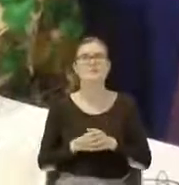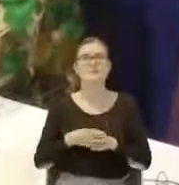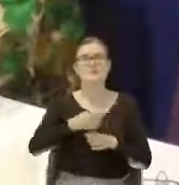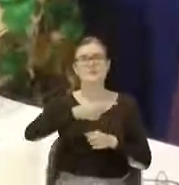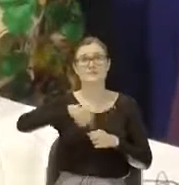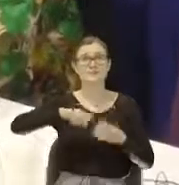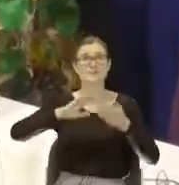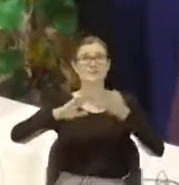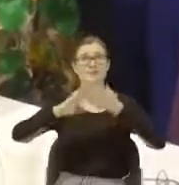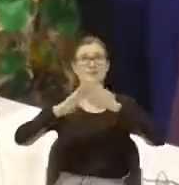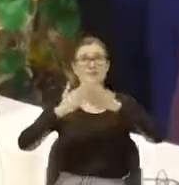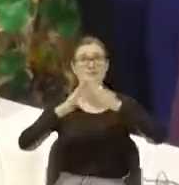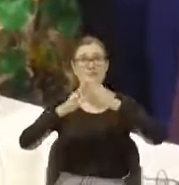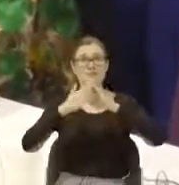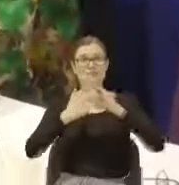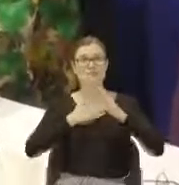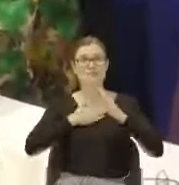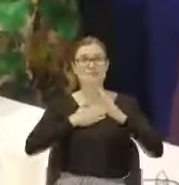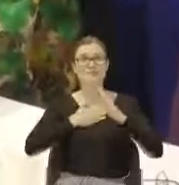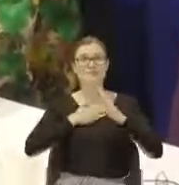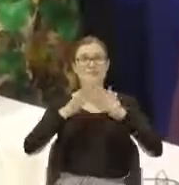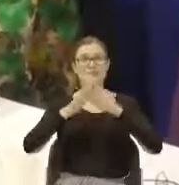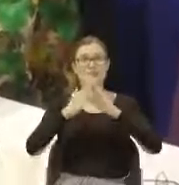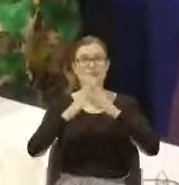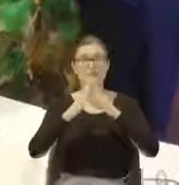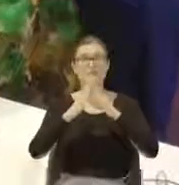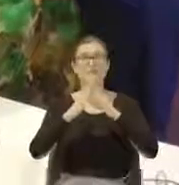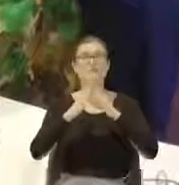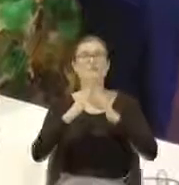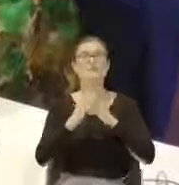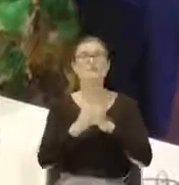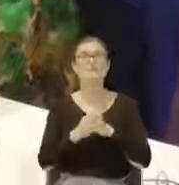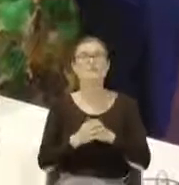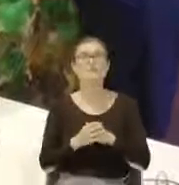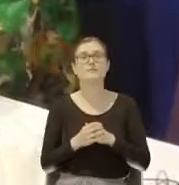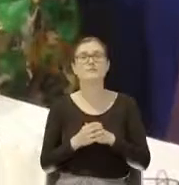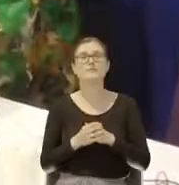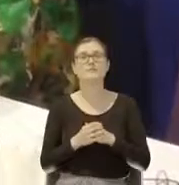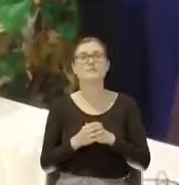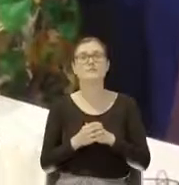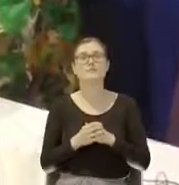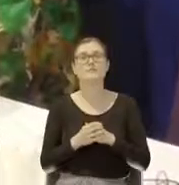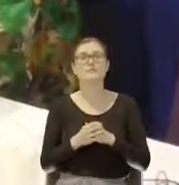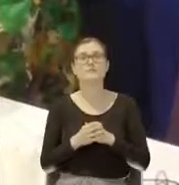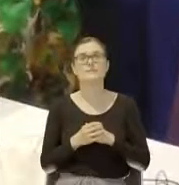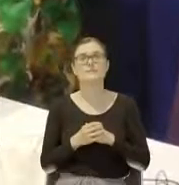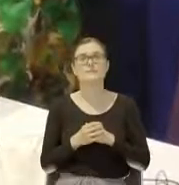I think we talked about the role of local regional governments, but it's very important to recognize